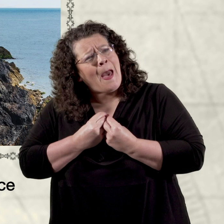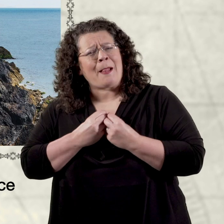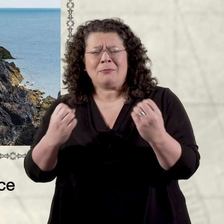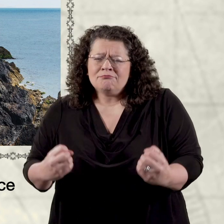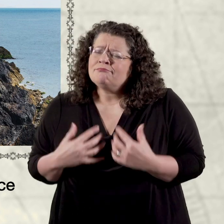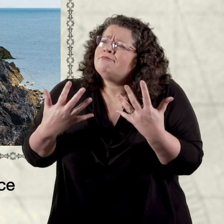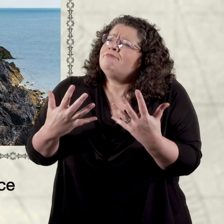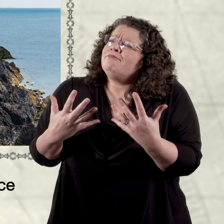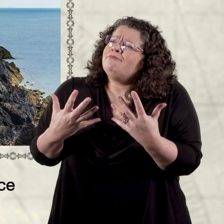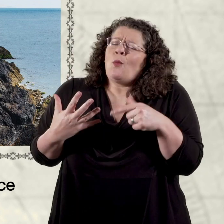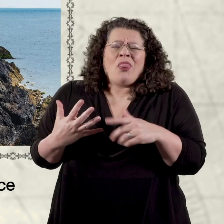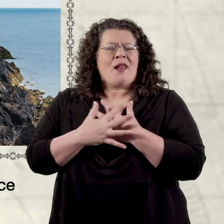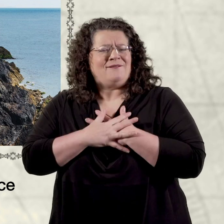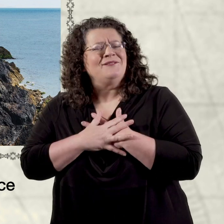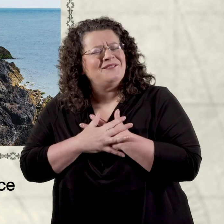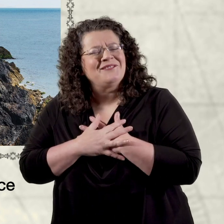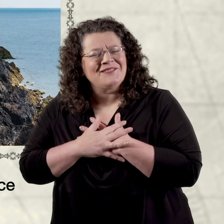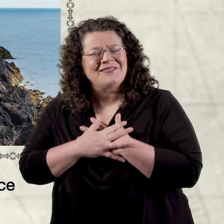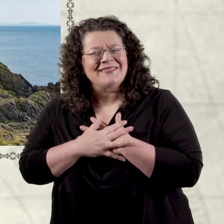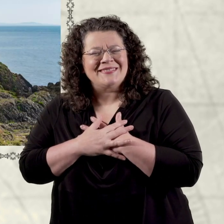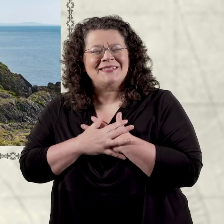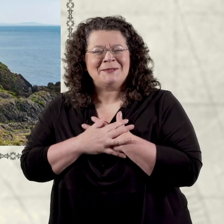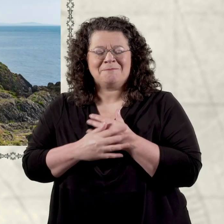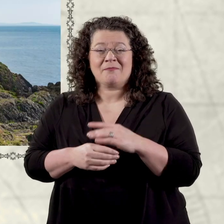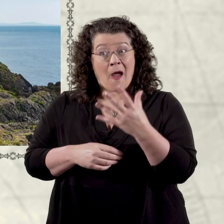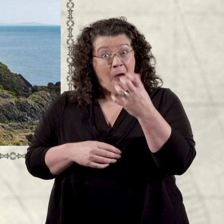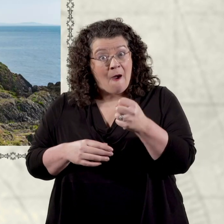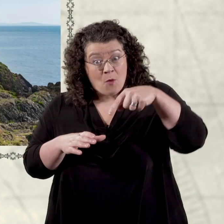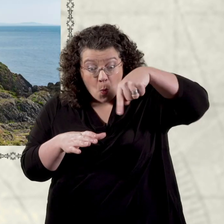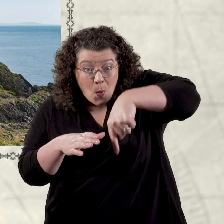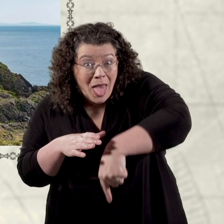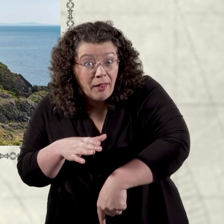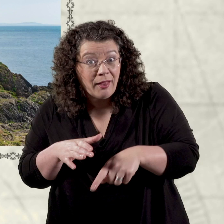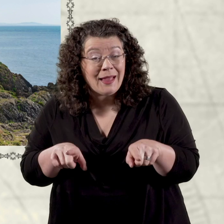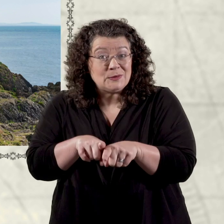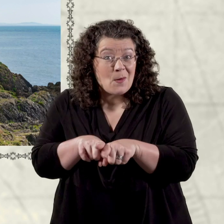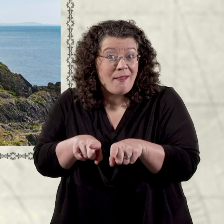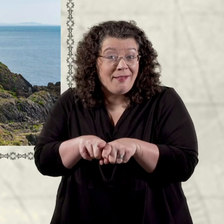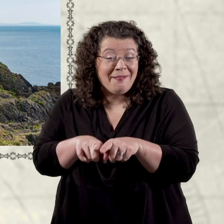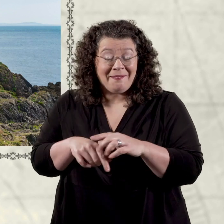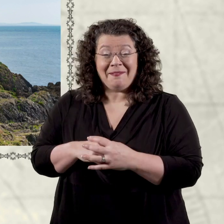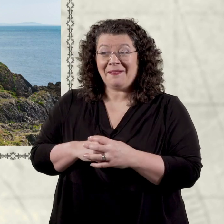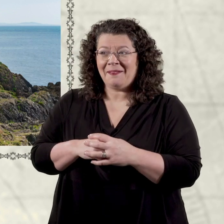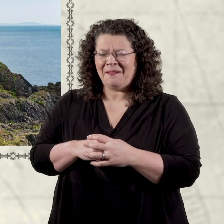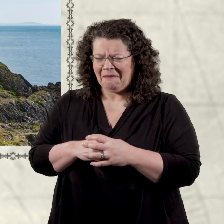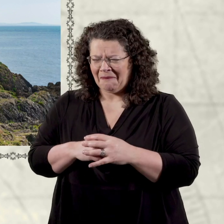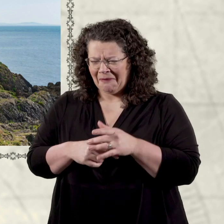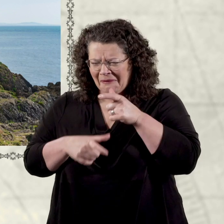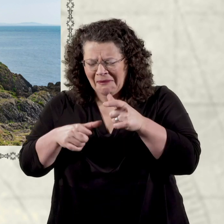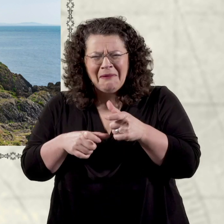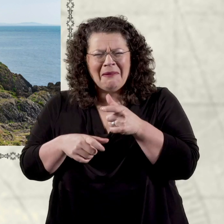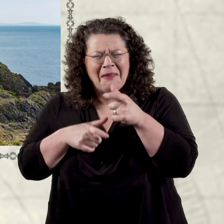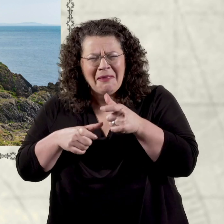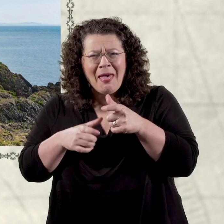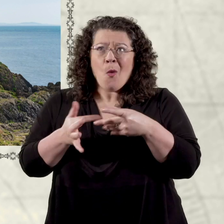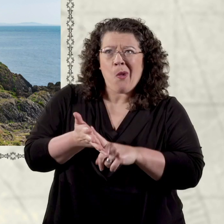and inspiration to deal with love. And there's a well there as well. A well as